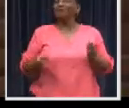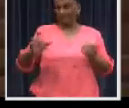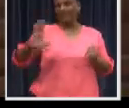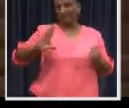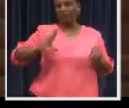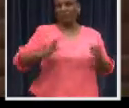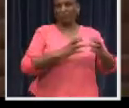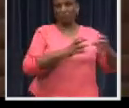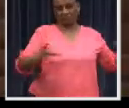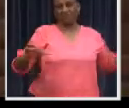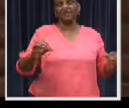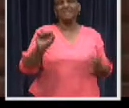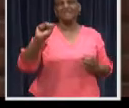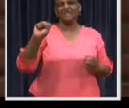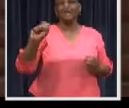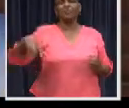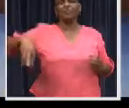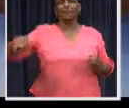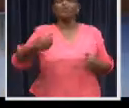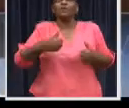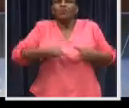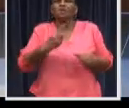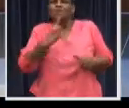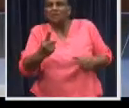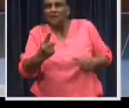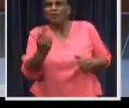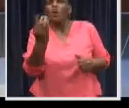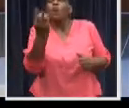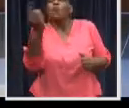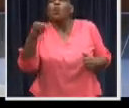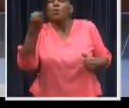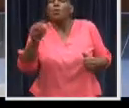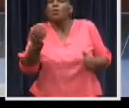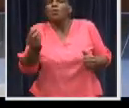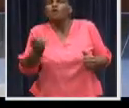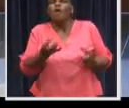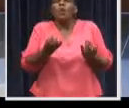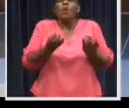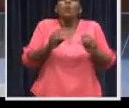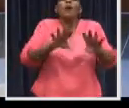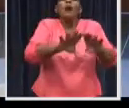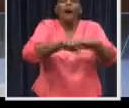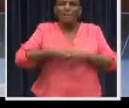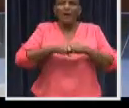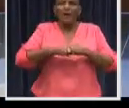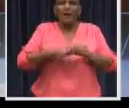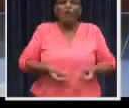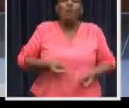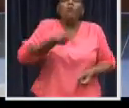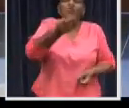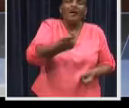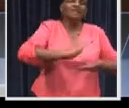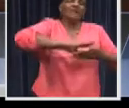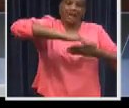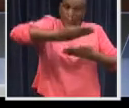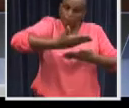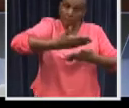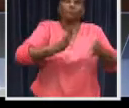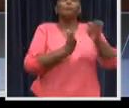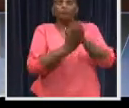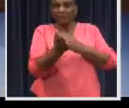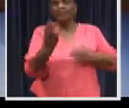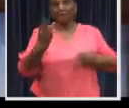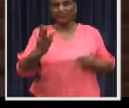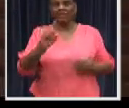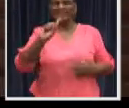Stephen McAndrew, expressed that in figures and the need for the approach during the handing over of 3 laptops and a printer. This is the first